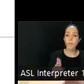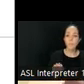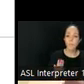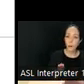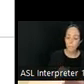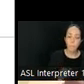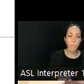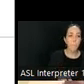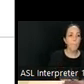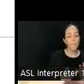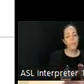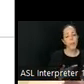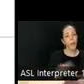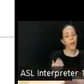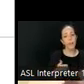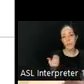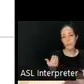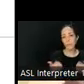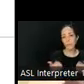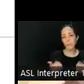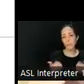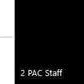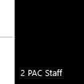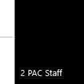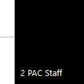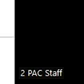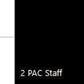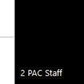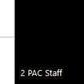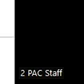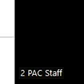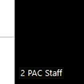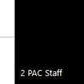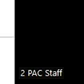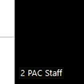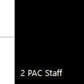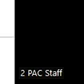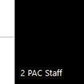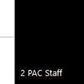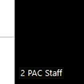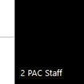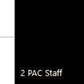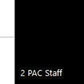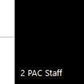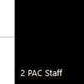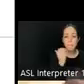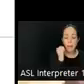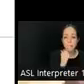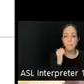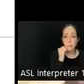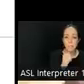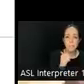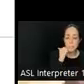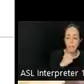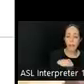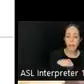taxing. Like they're on high alert. They see horrible things all day long. And